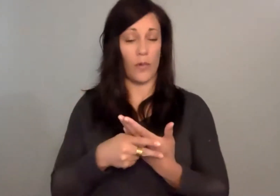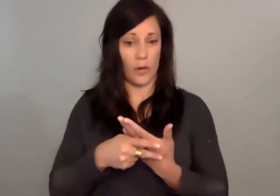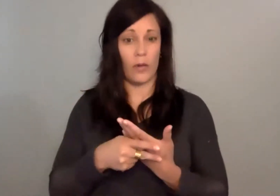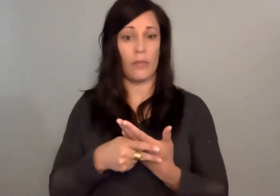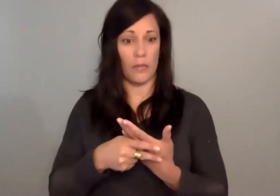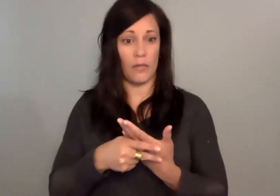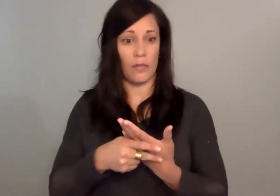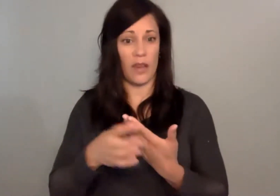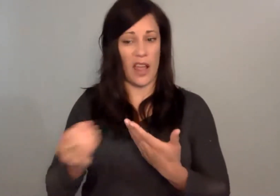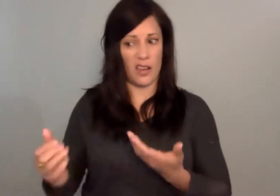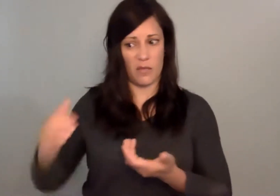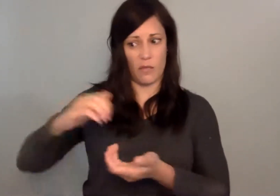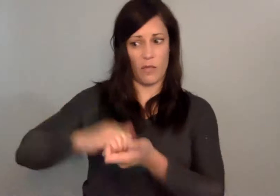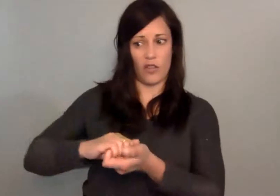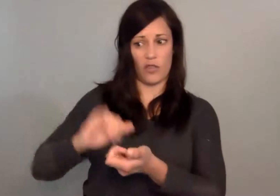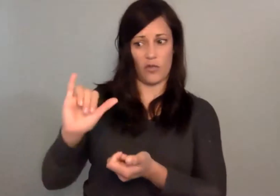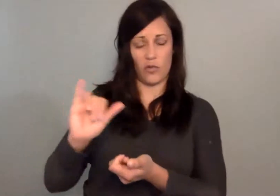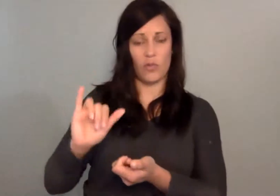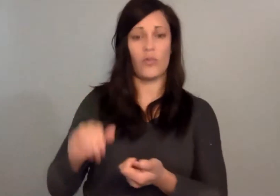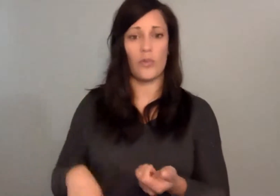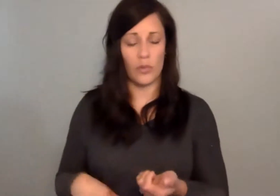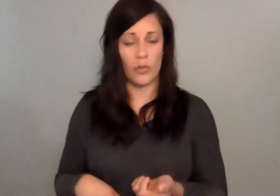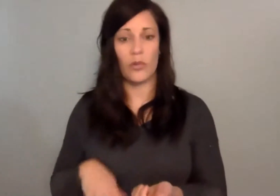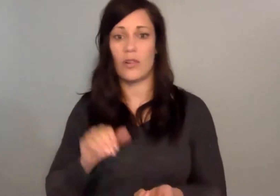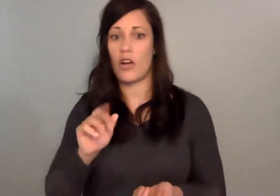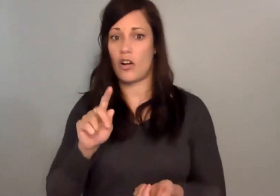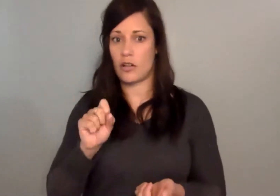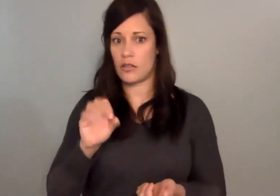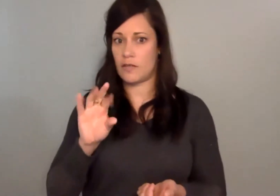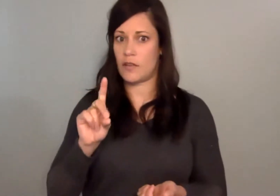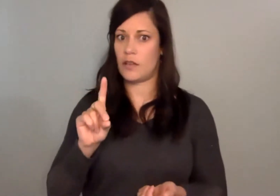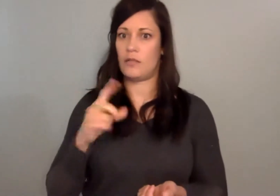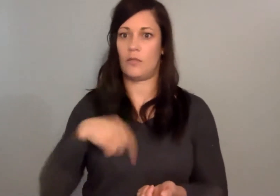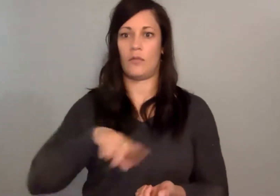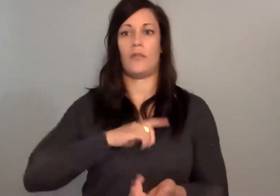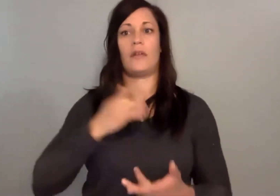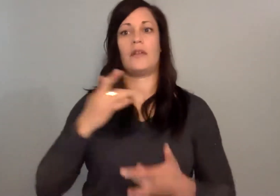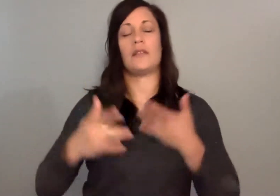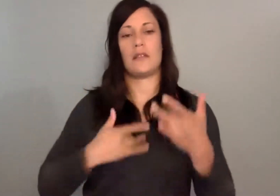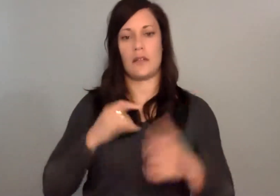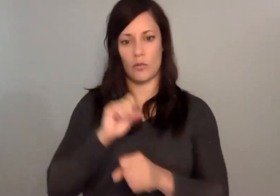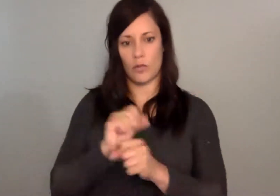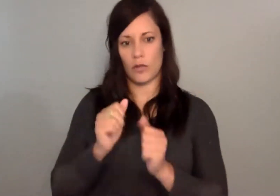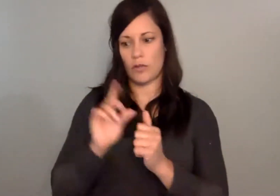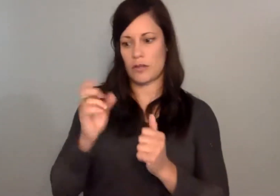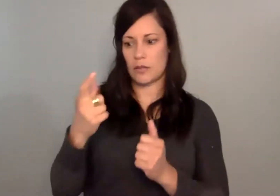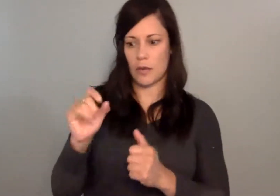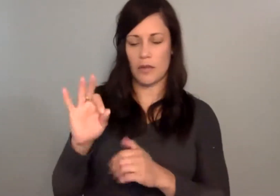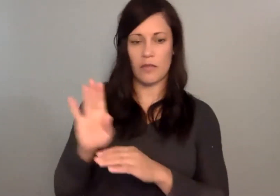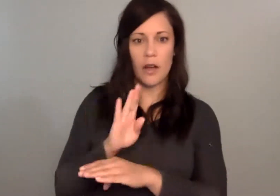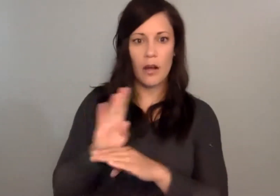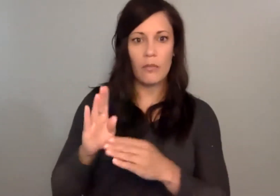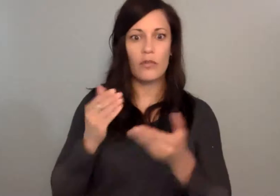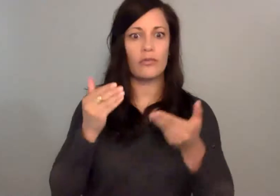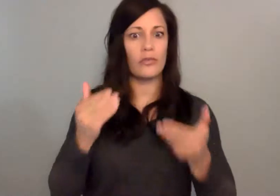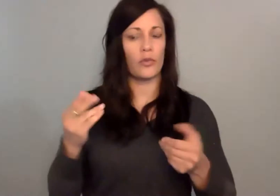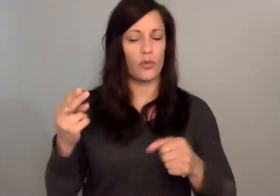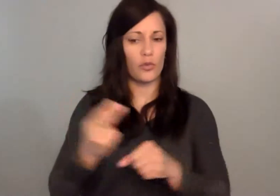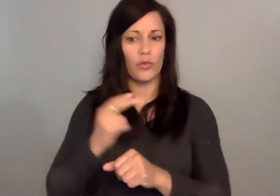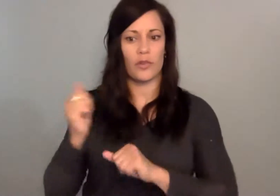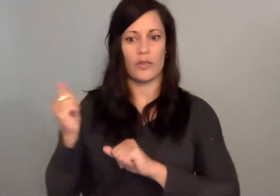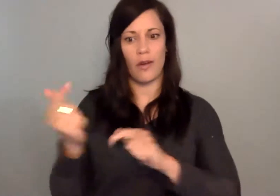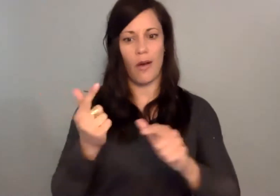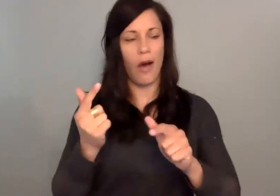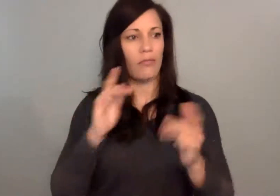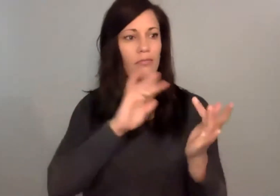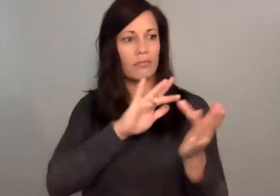a partnership. And ArtsFund is really excited to be working with the Department of Commerce, leveraging our partnerships statewide and building